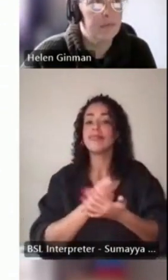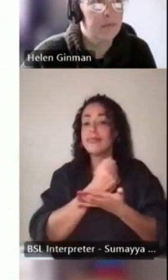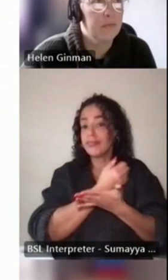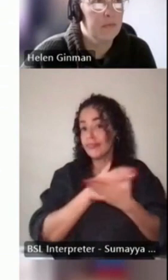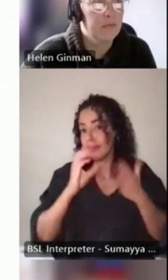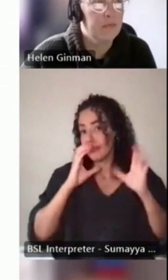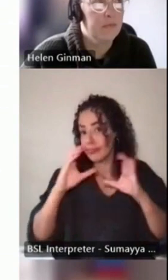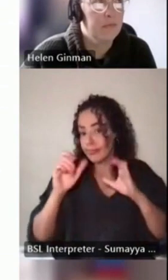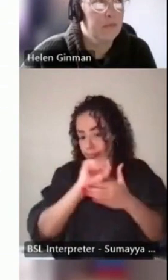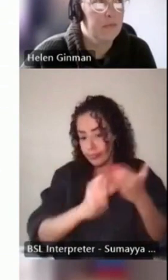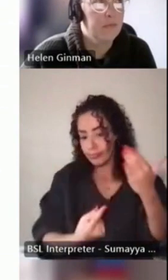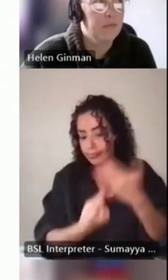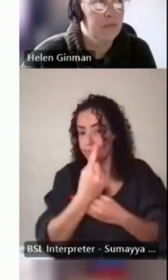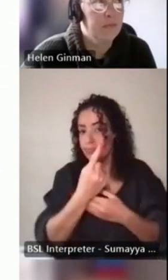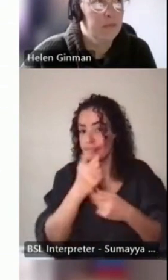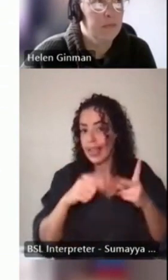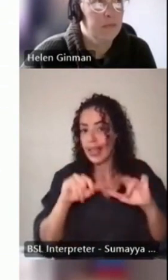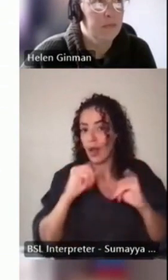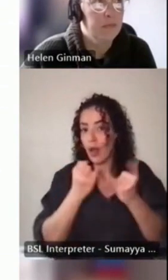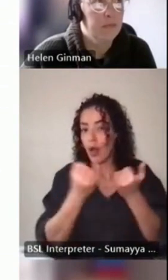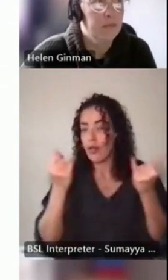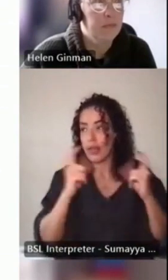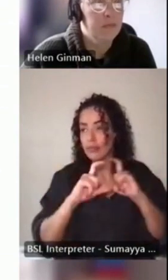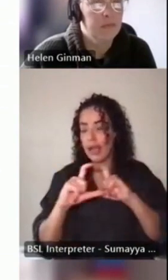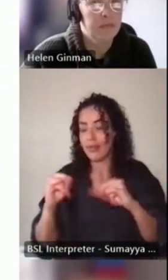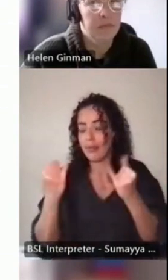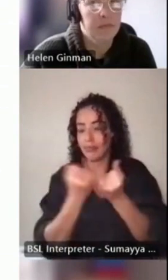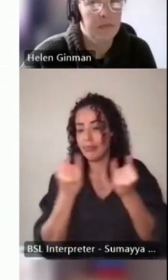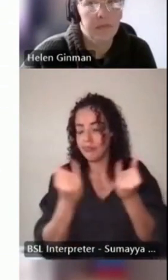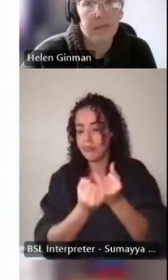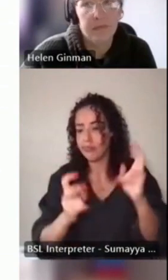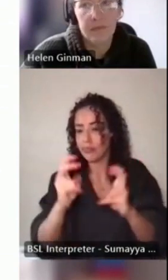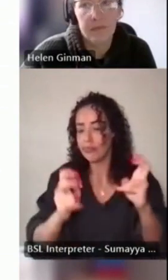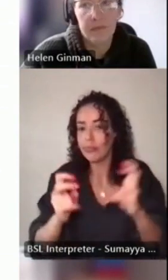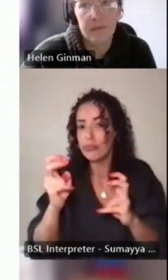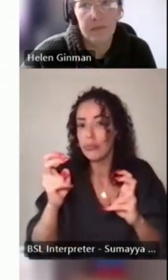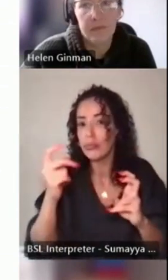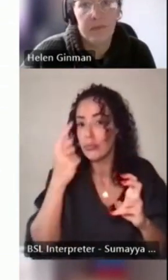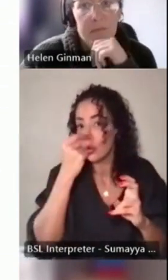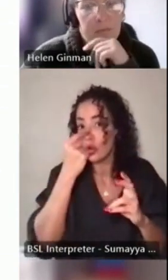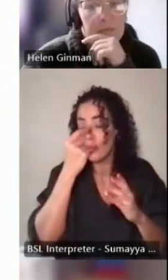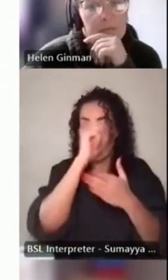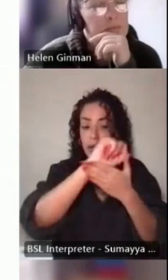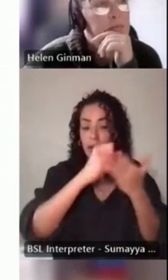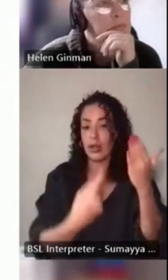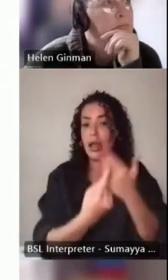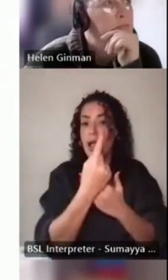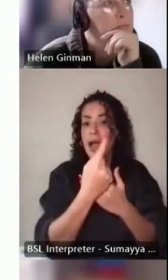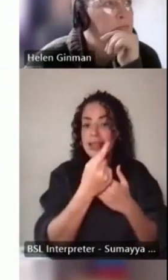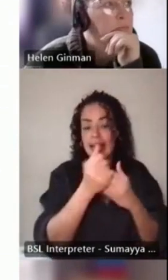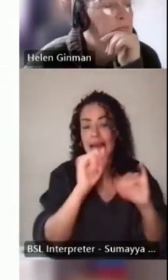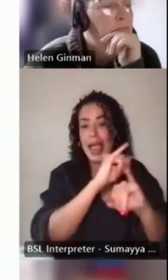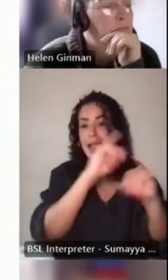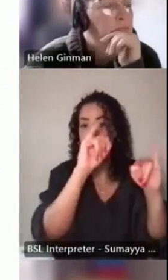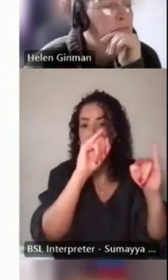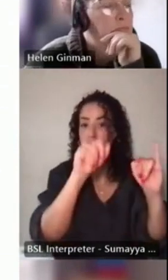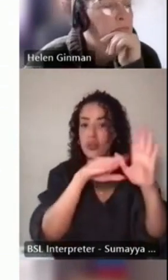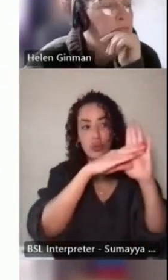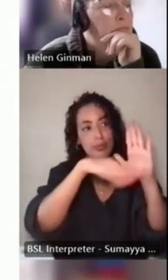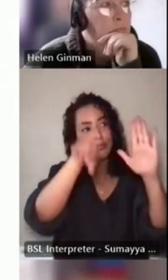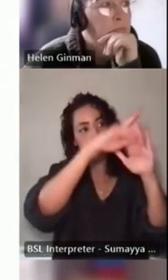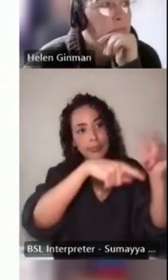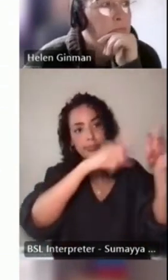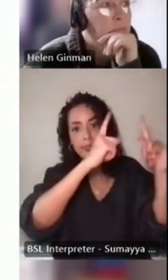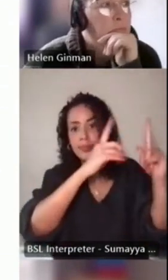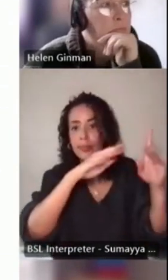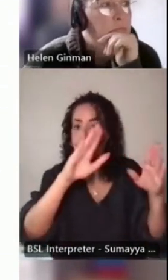consequences if the conflict remains unresolved. This may include escalation to higher levels of authority, involvement of HR